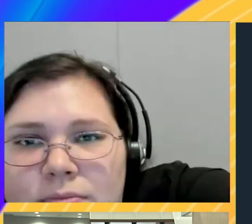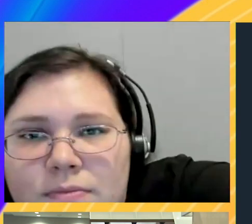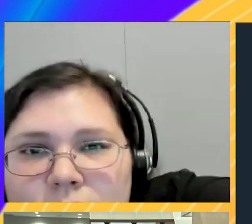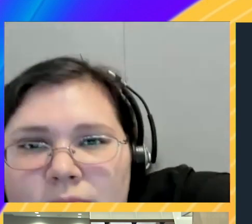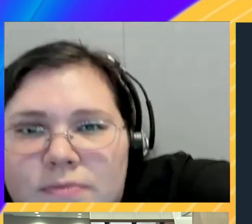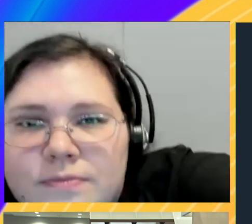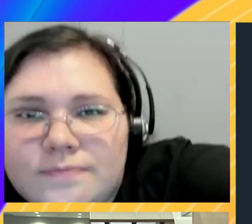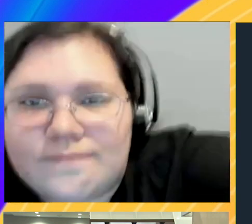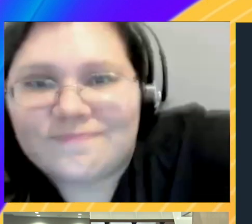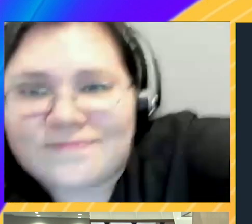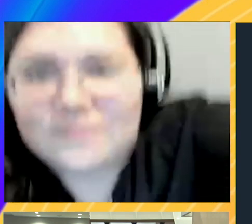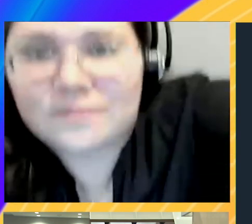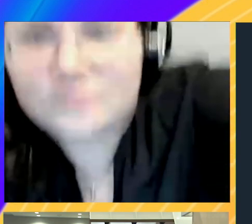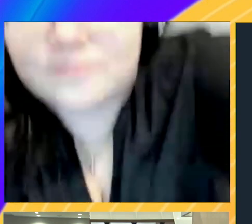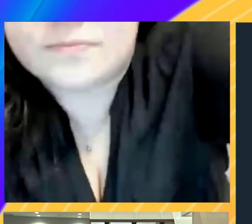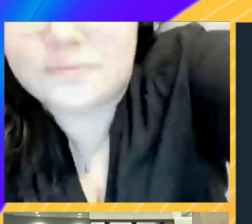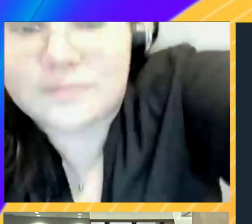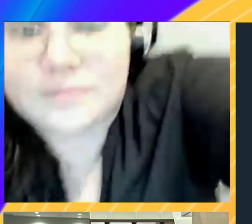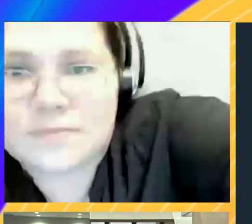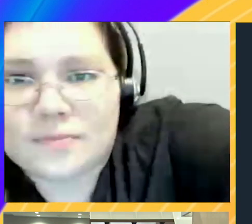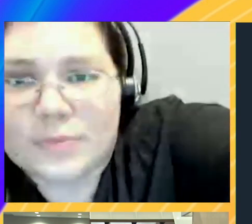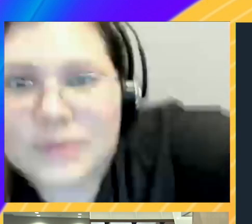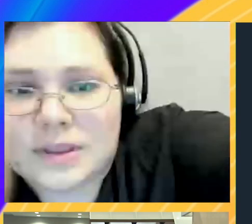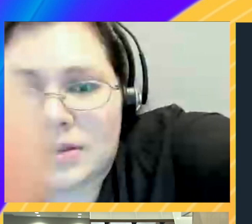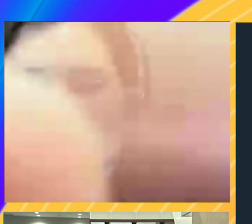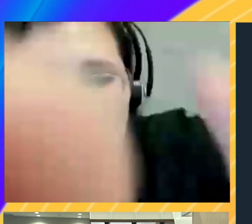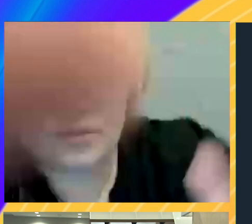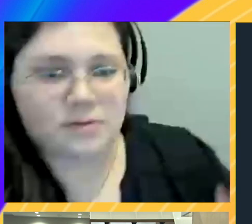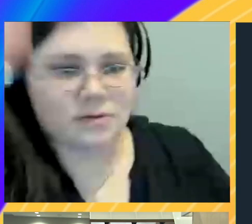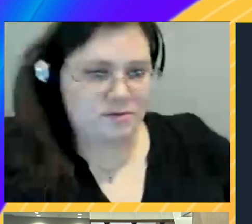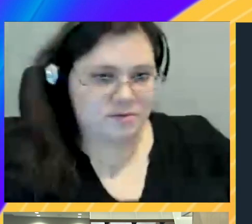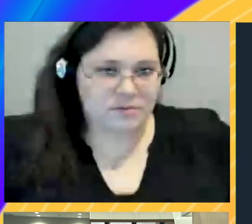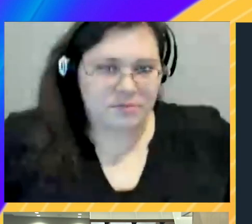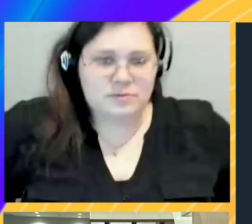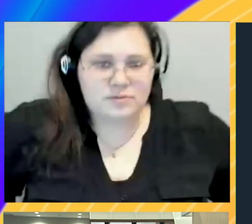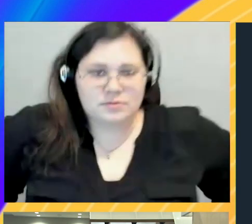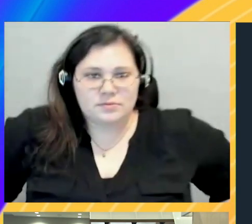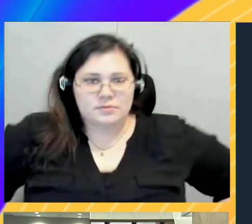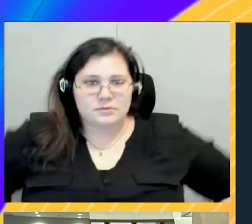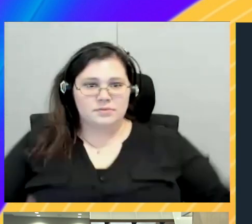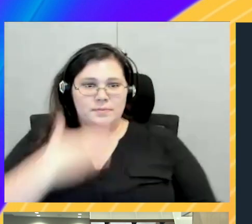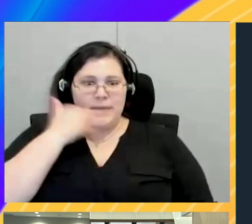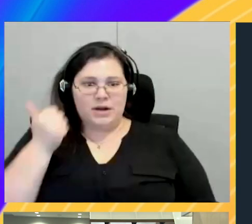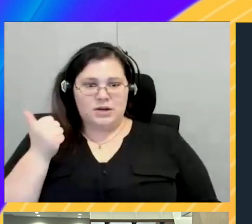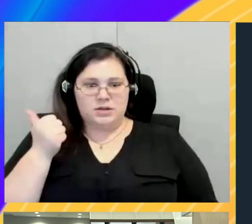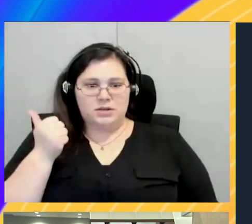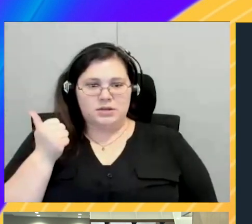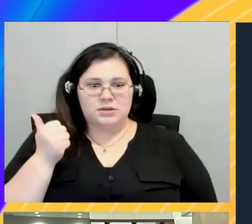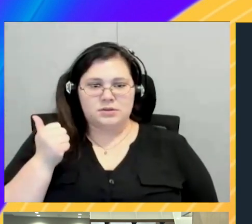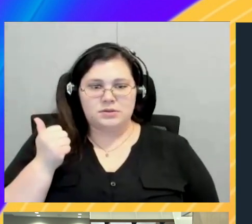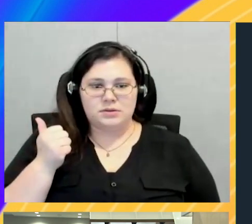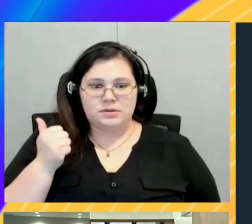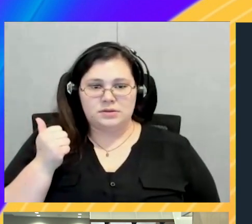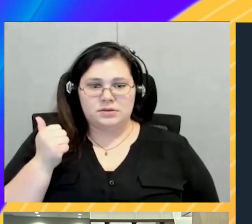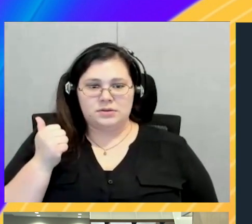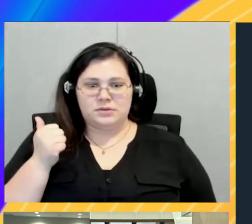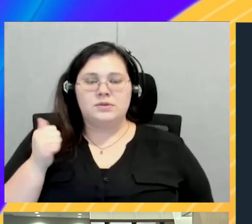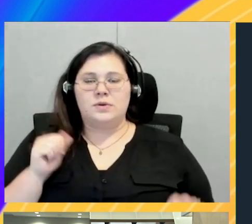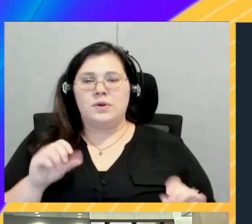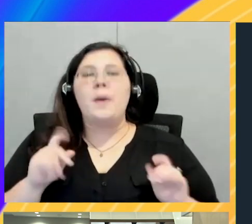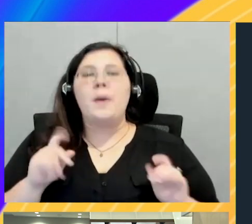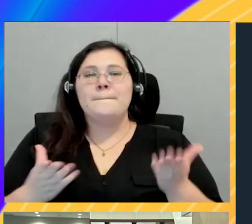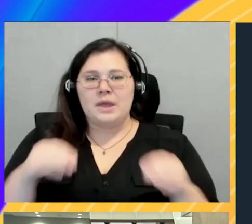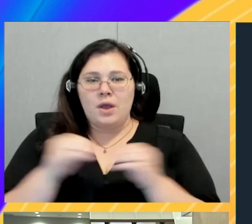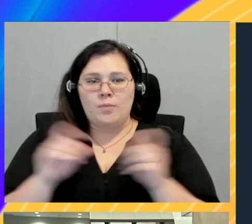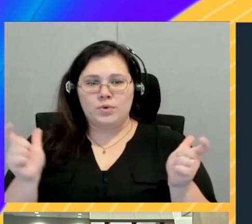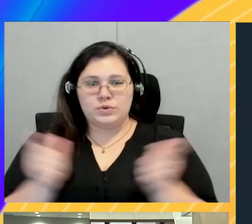But this is not exclusive to only large customers. While maybe a smaller customer may not have all of these named